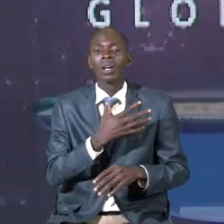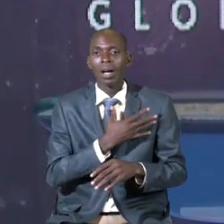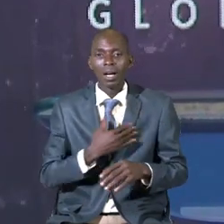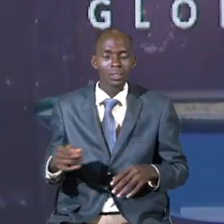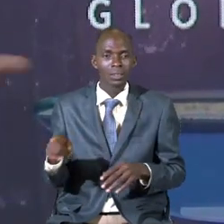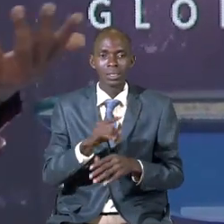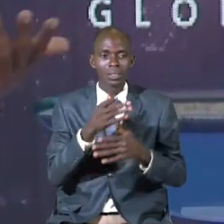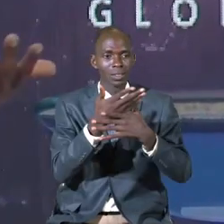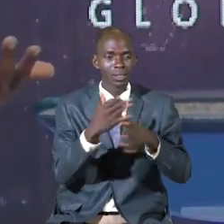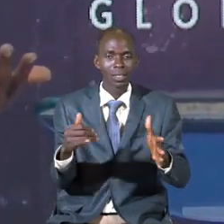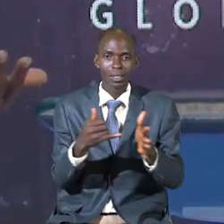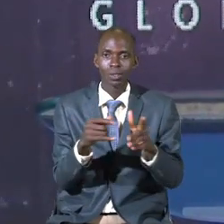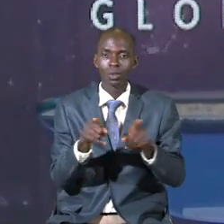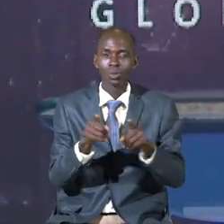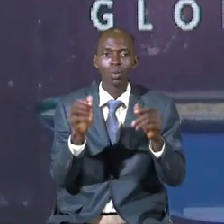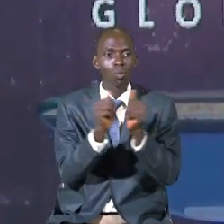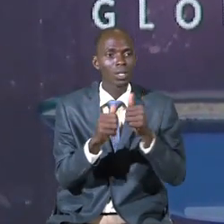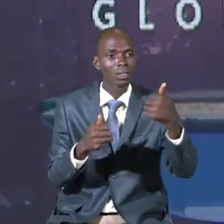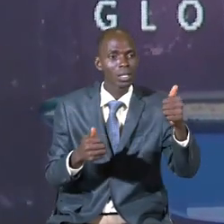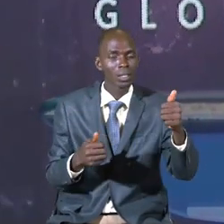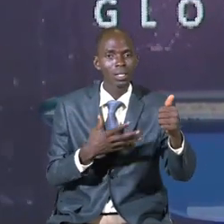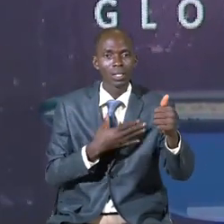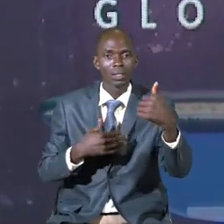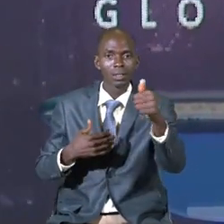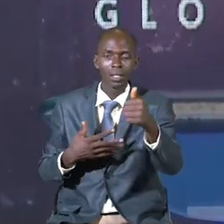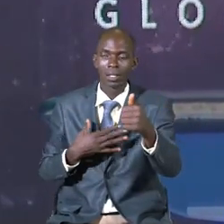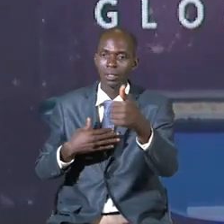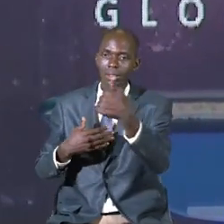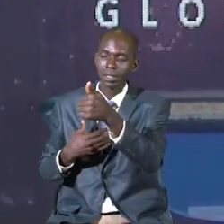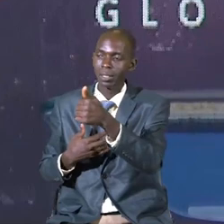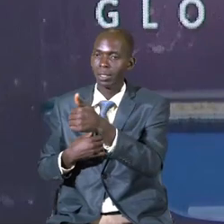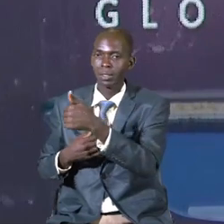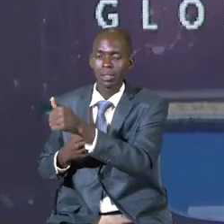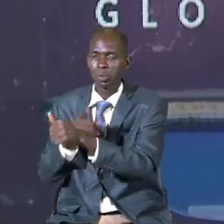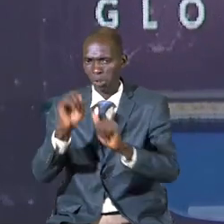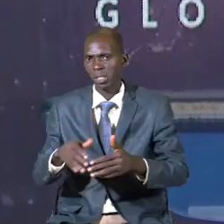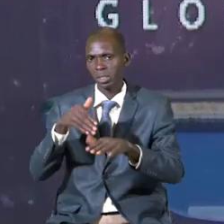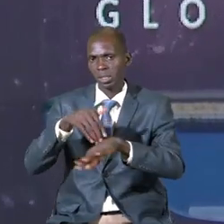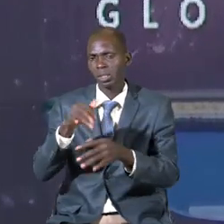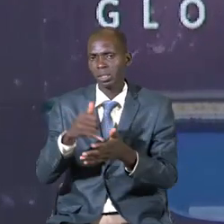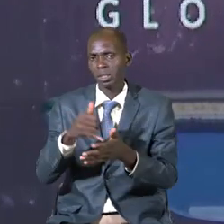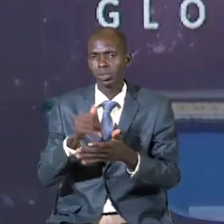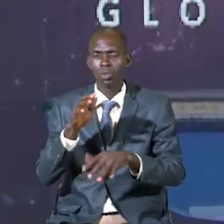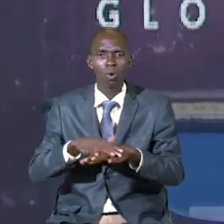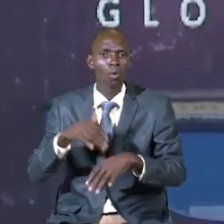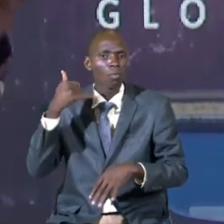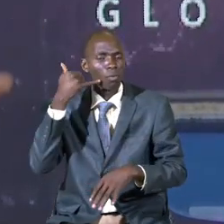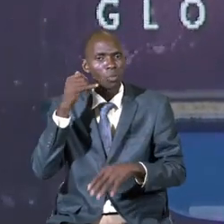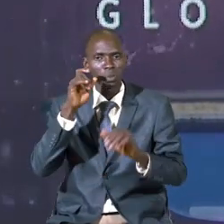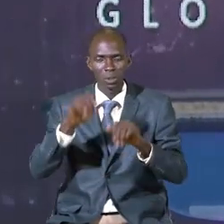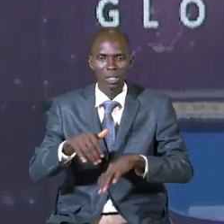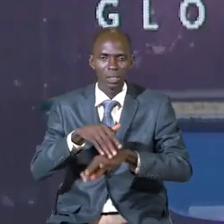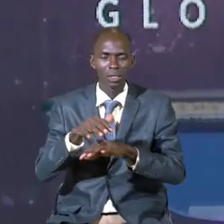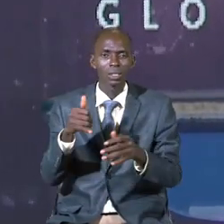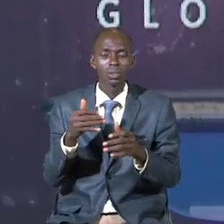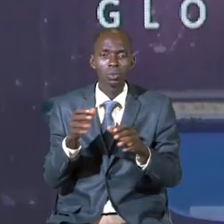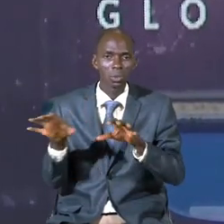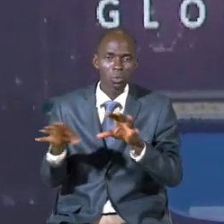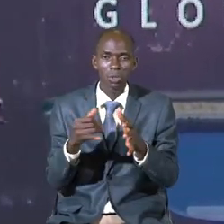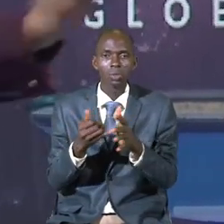people receive you can share that on phone you can share that by word of mouth you can share that by your